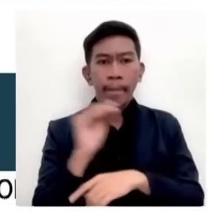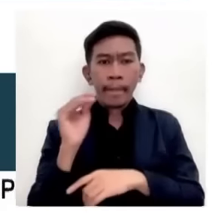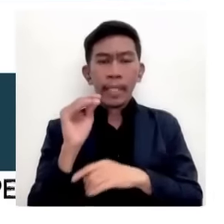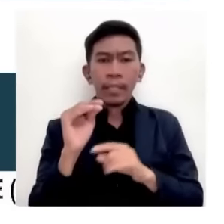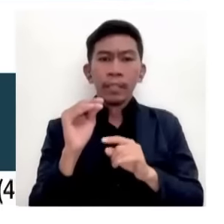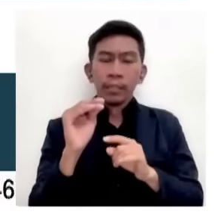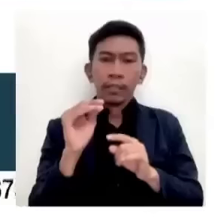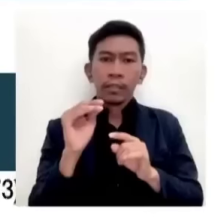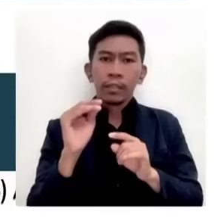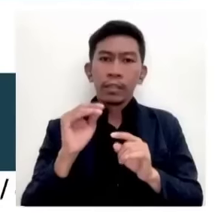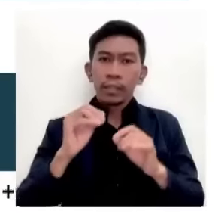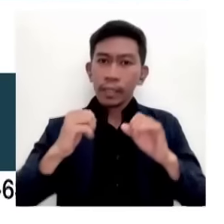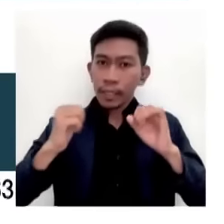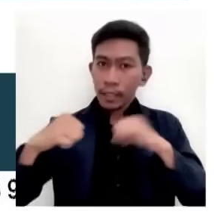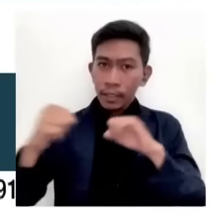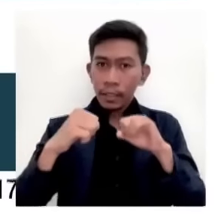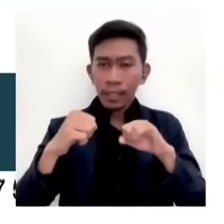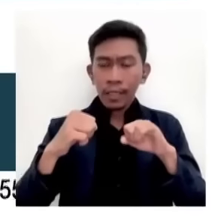on the part of the agreement. So mm-hmm.